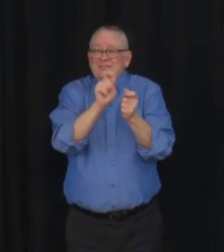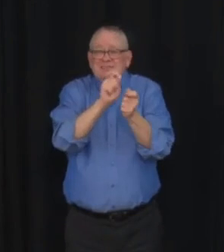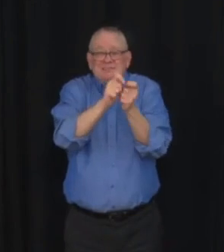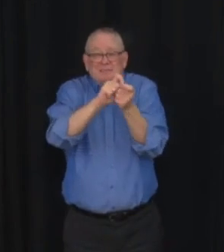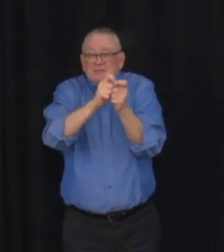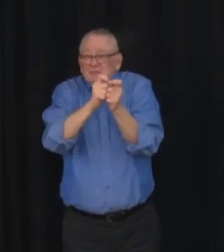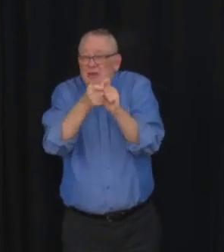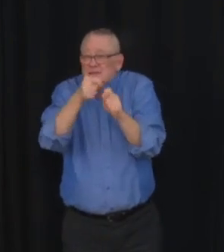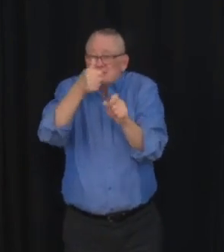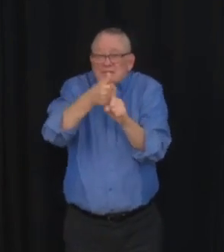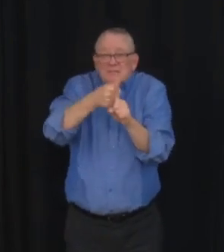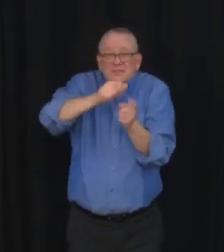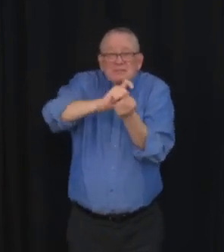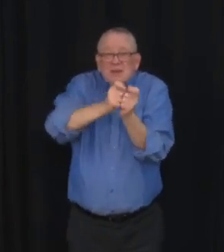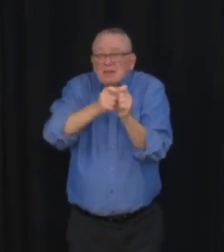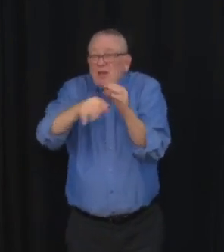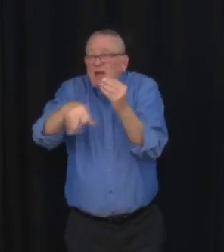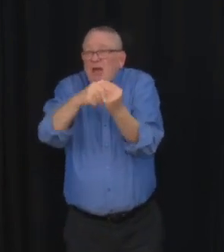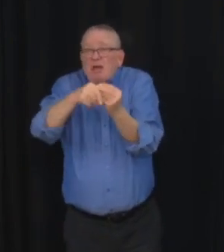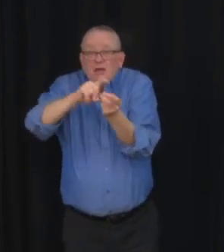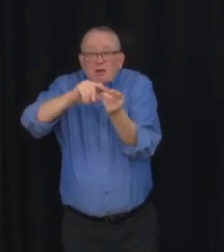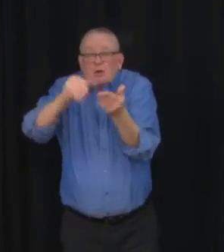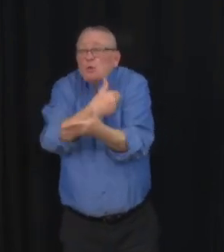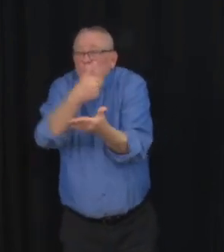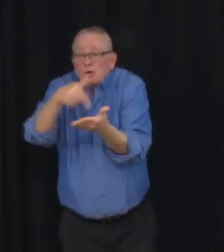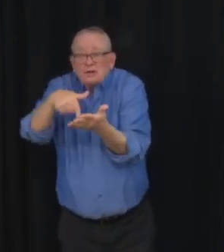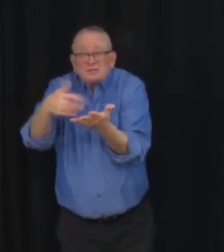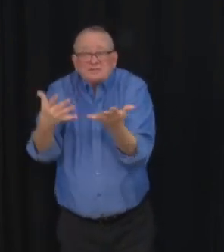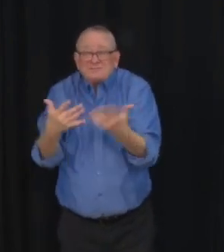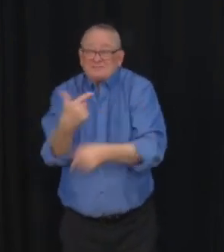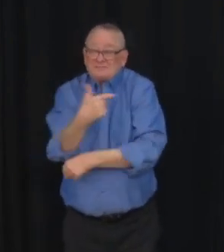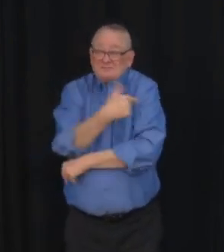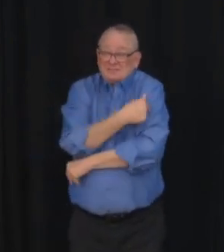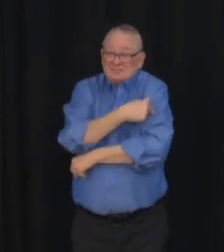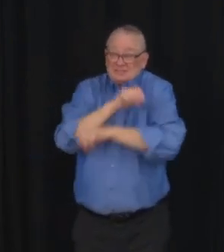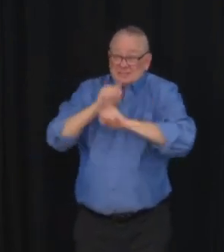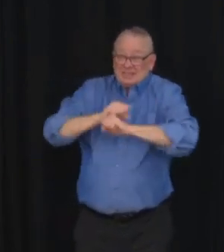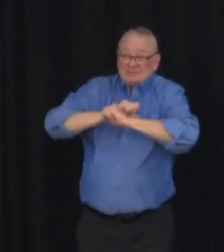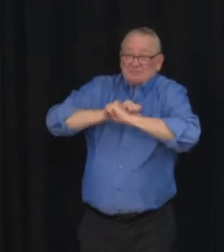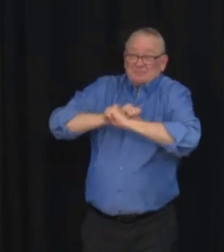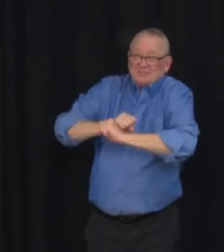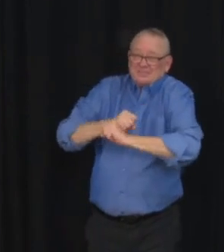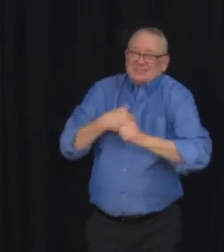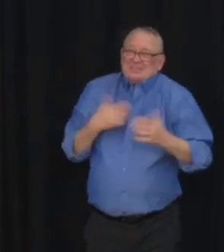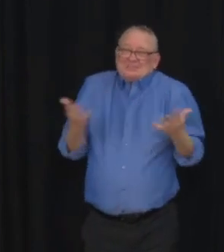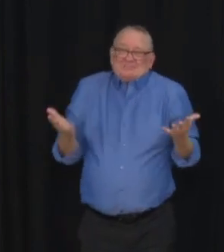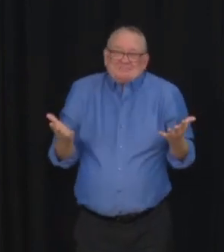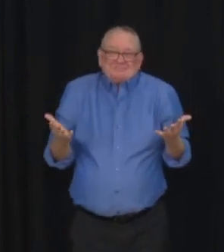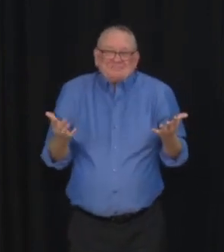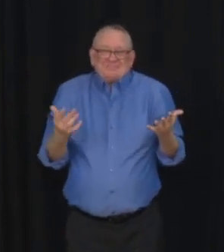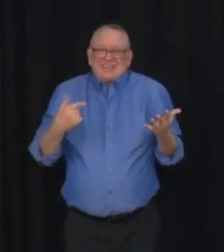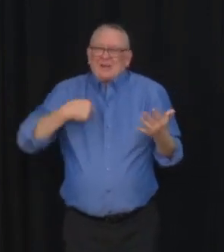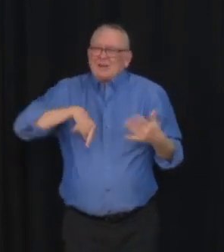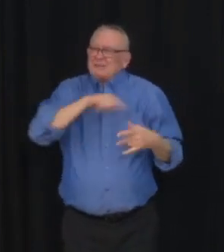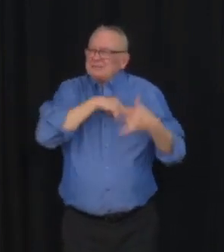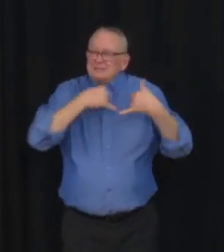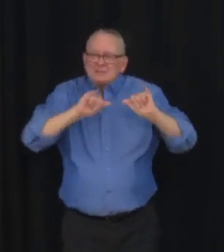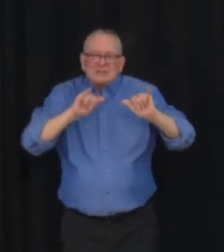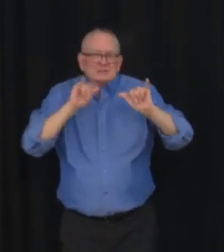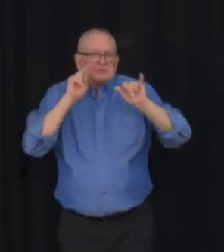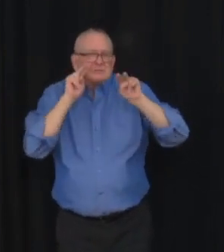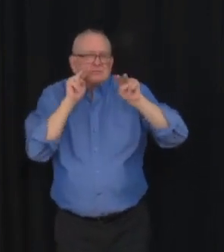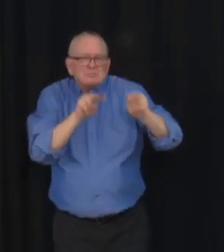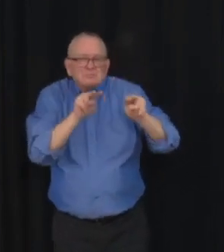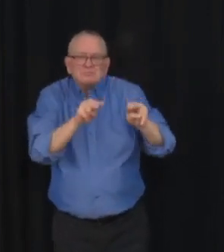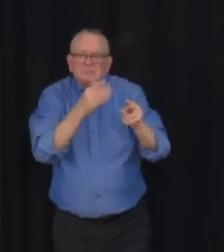interacts with the vaccine. So as we have always done, we will remain vigilant and watch the evidence and respond accordingly